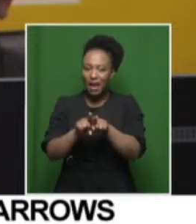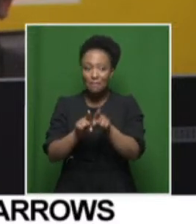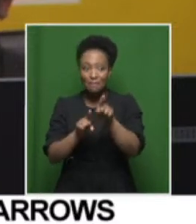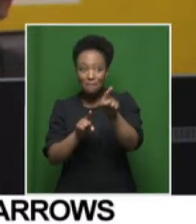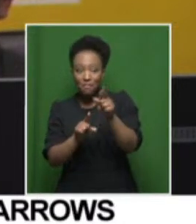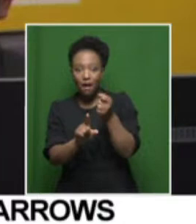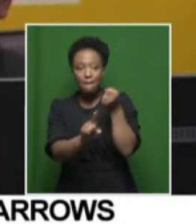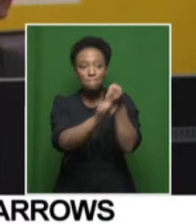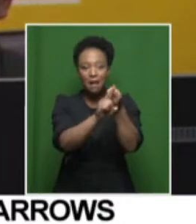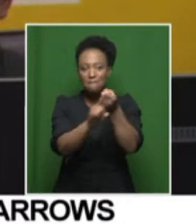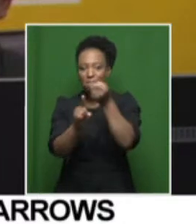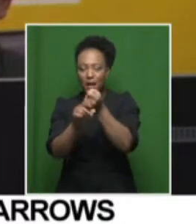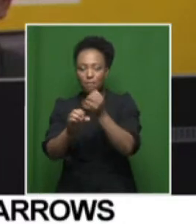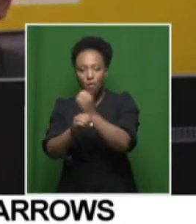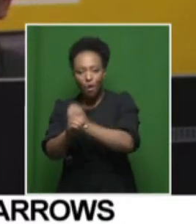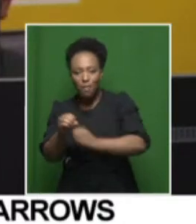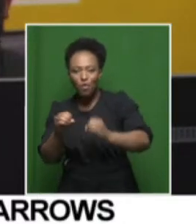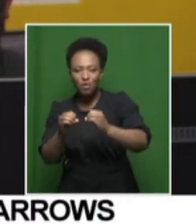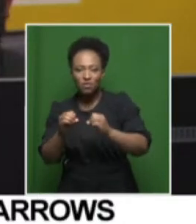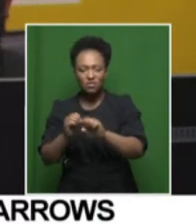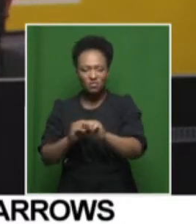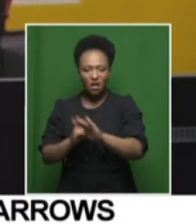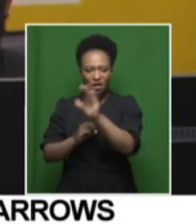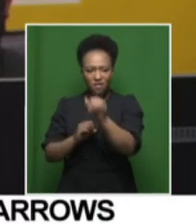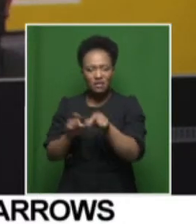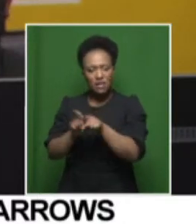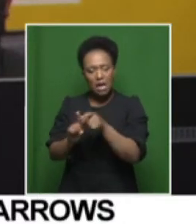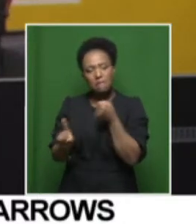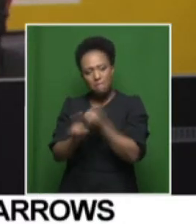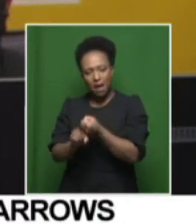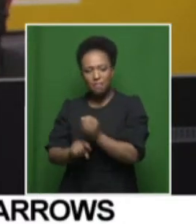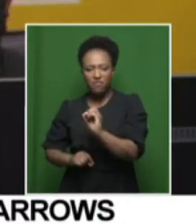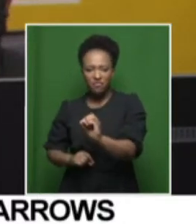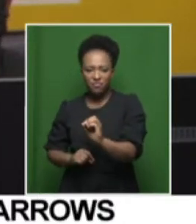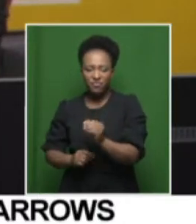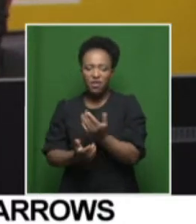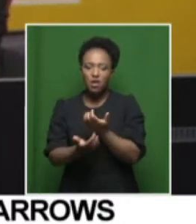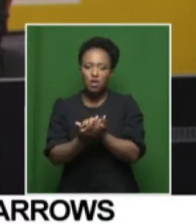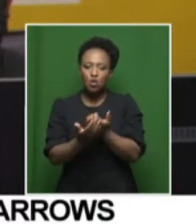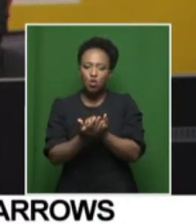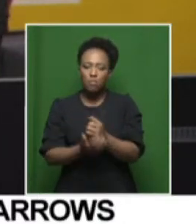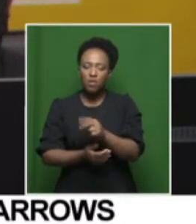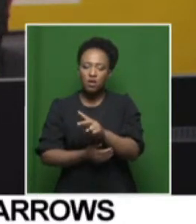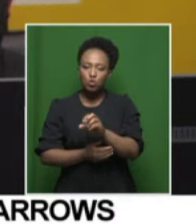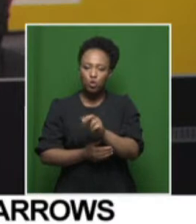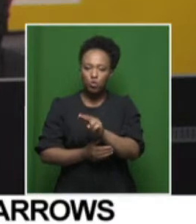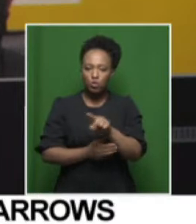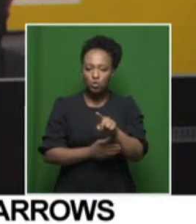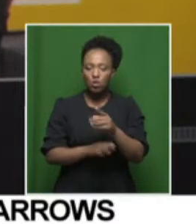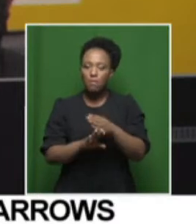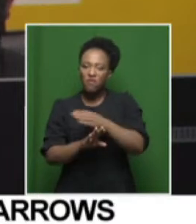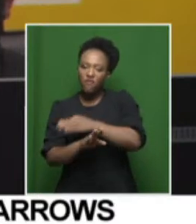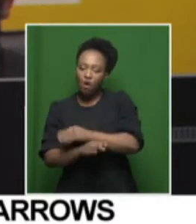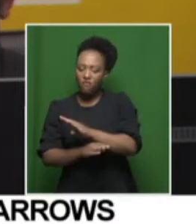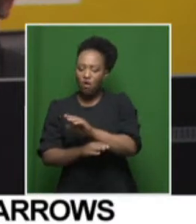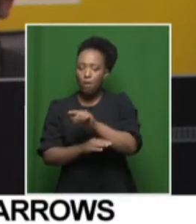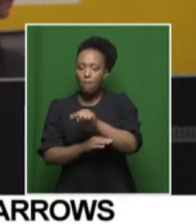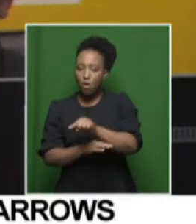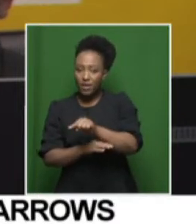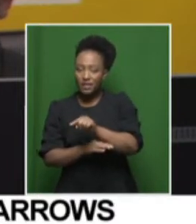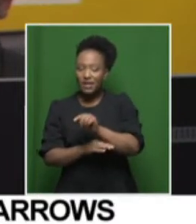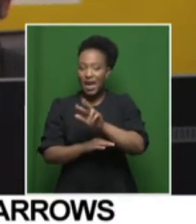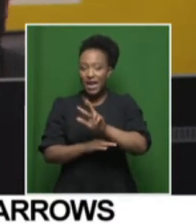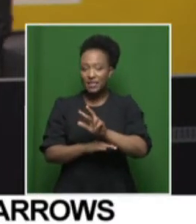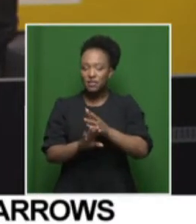developments. We have revised our economic growth estimate for 2021 to 4.8%,